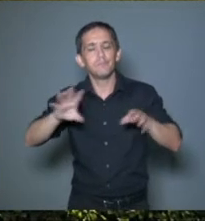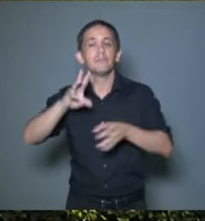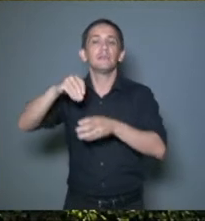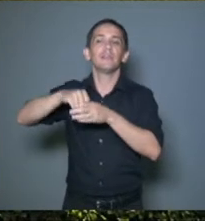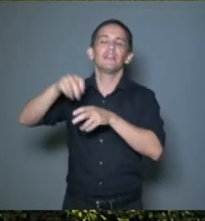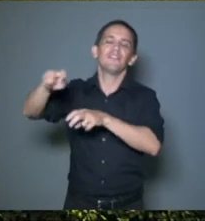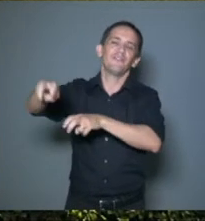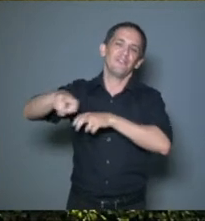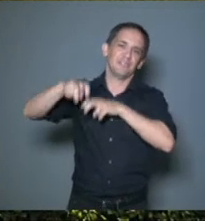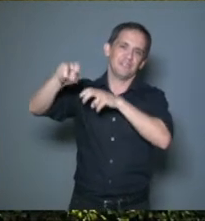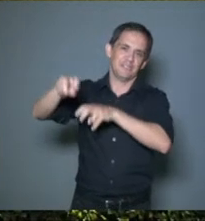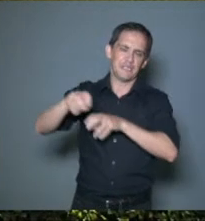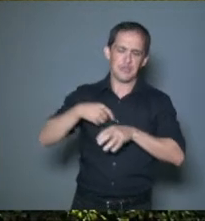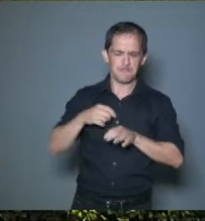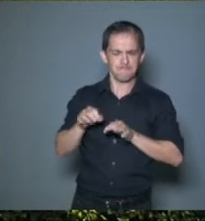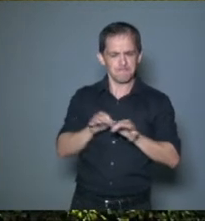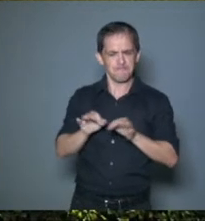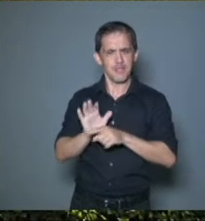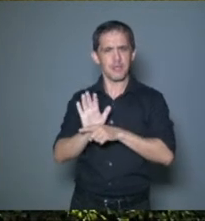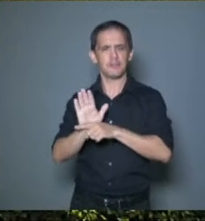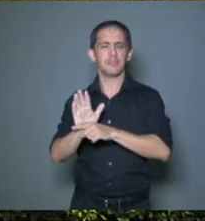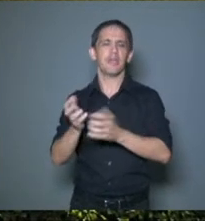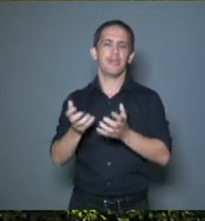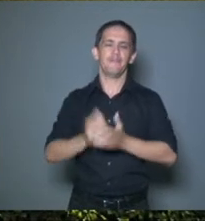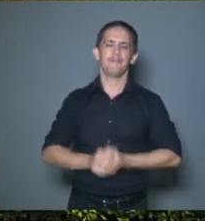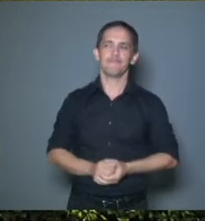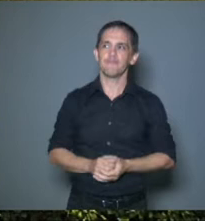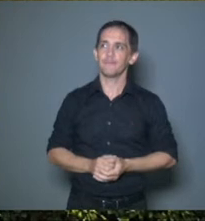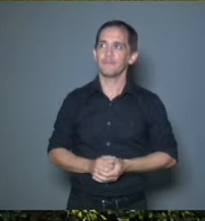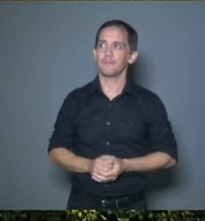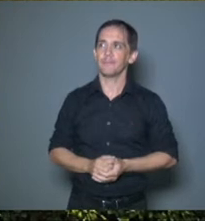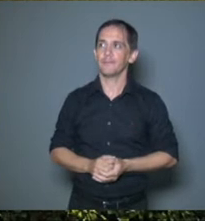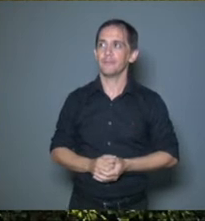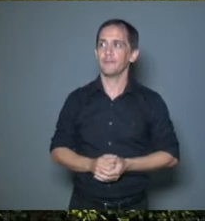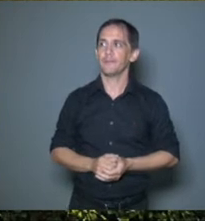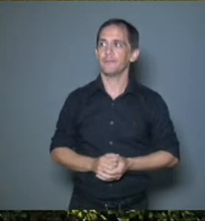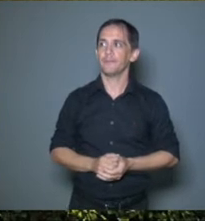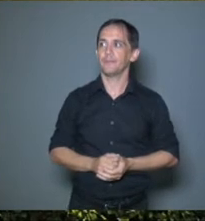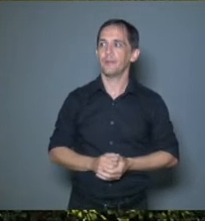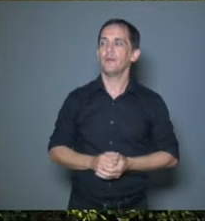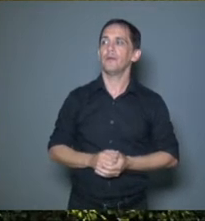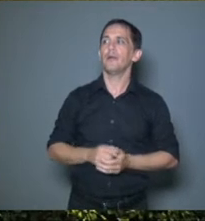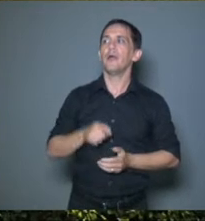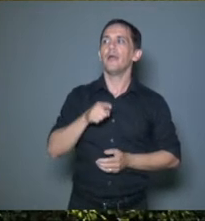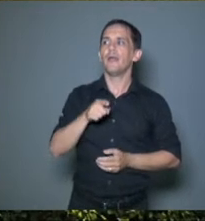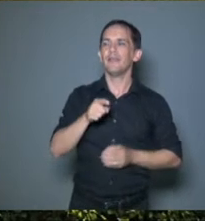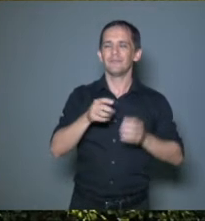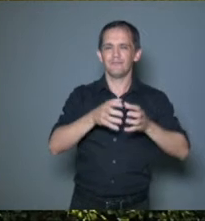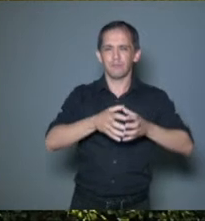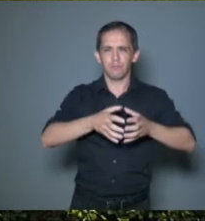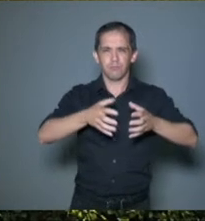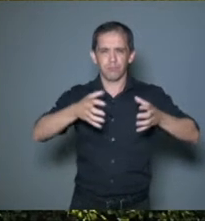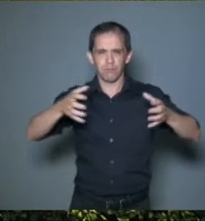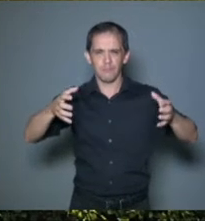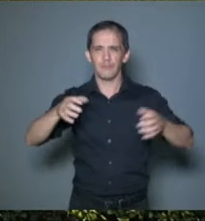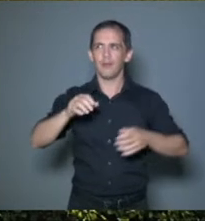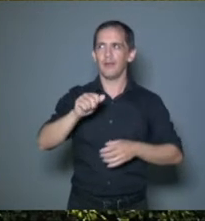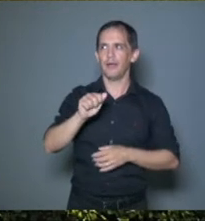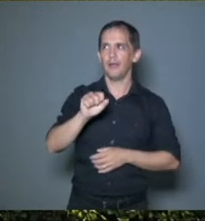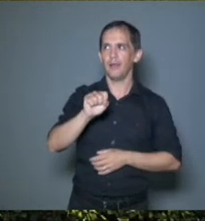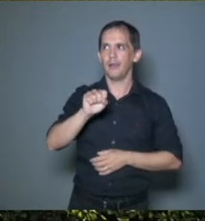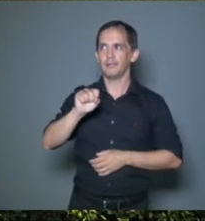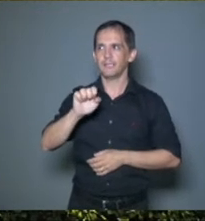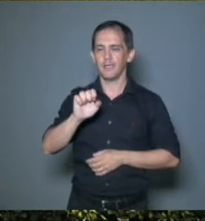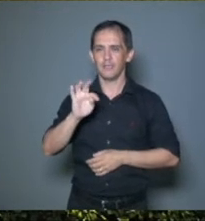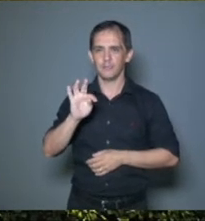within our farms. asset-light growth, going into the first topic of